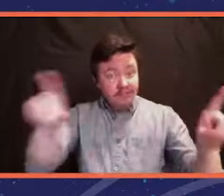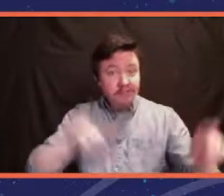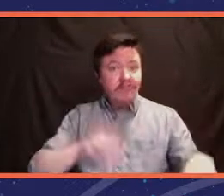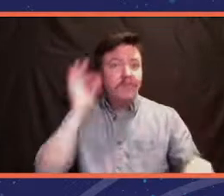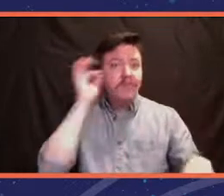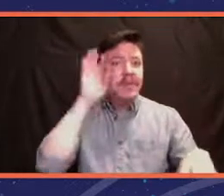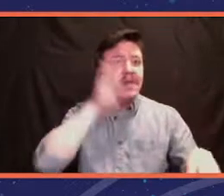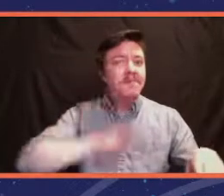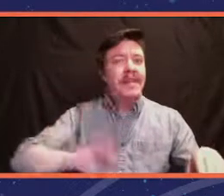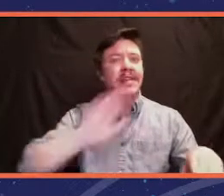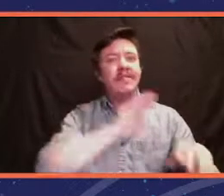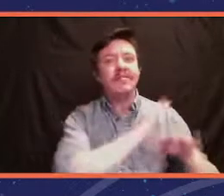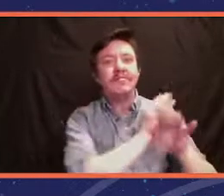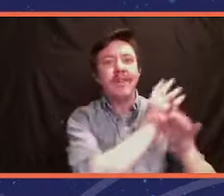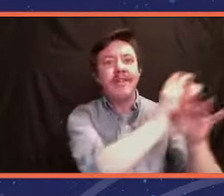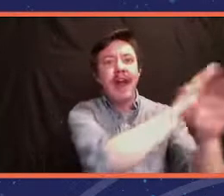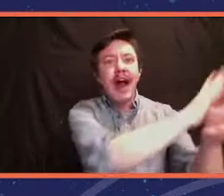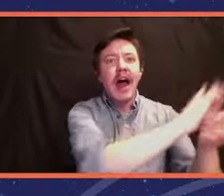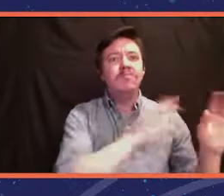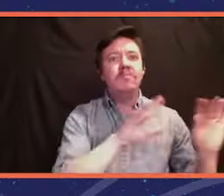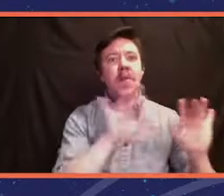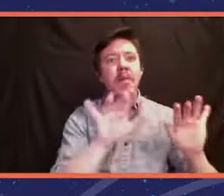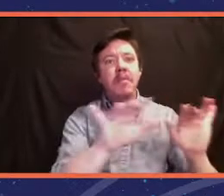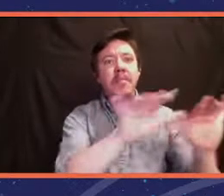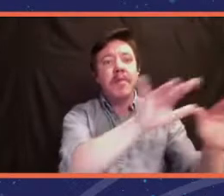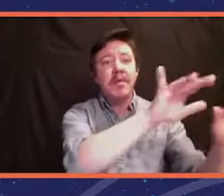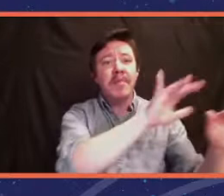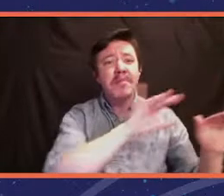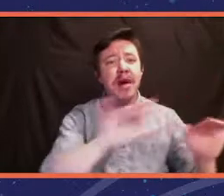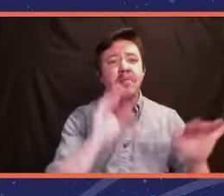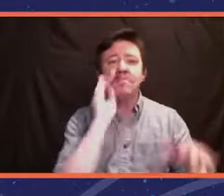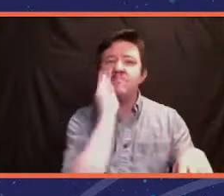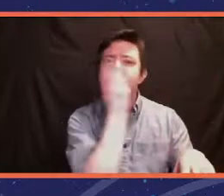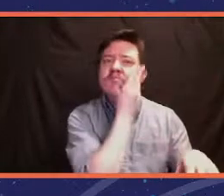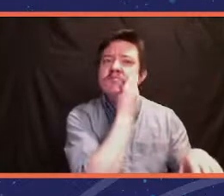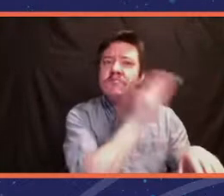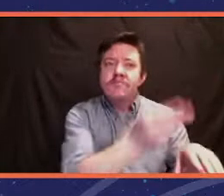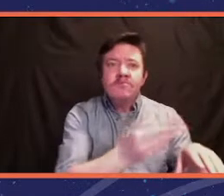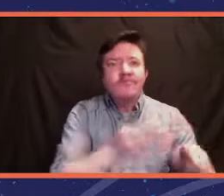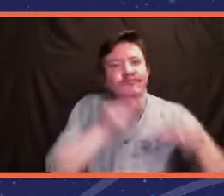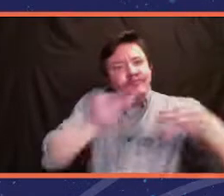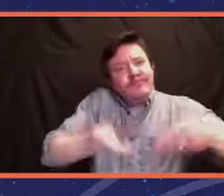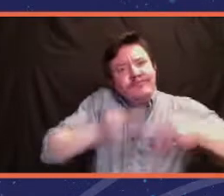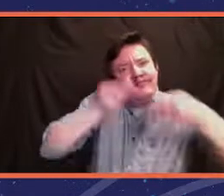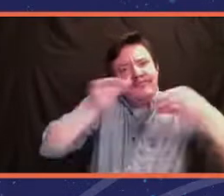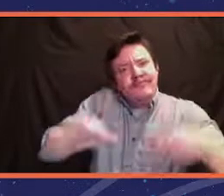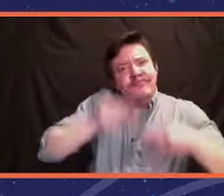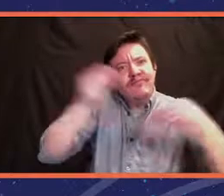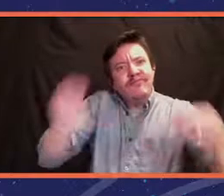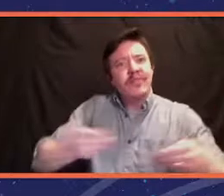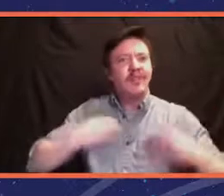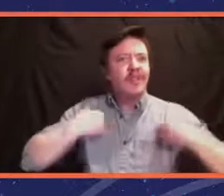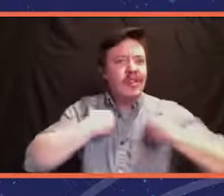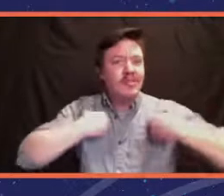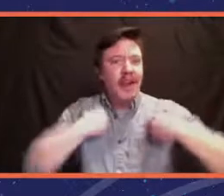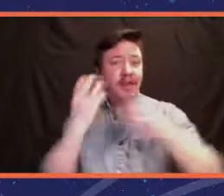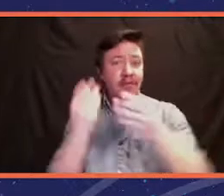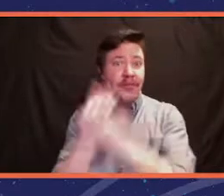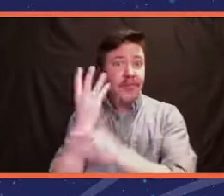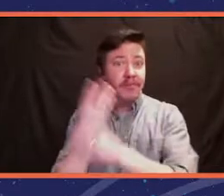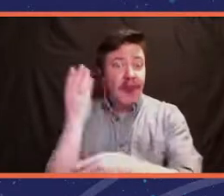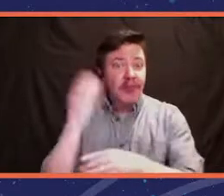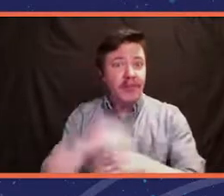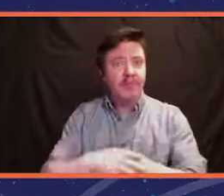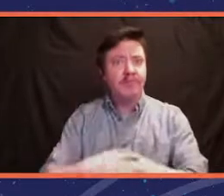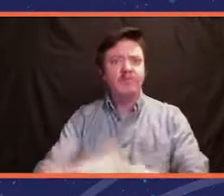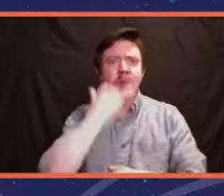come to snack. The pollen-rich flowers give life to our non-human relatives. Ooh, these mangoes make me so